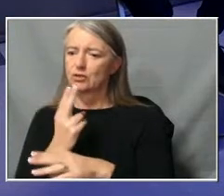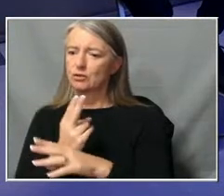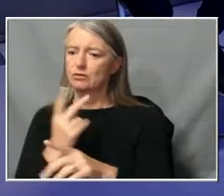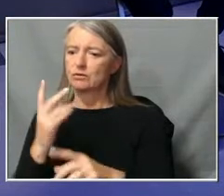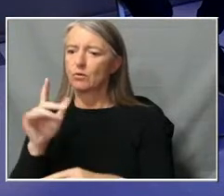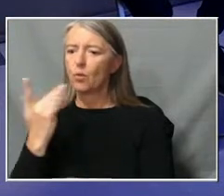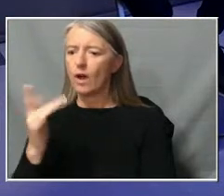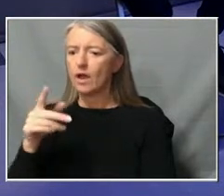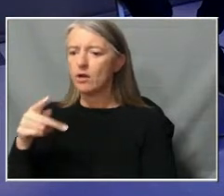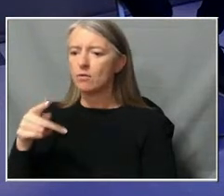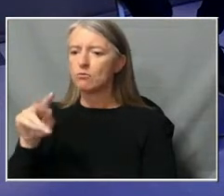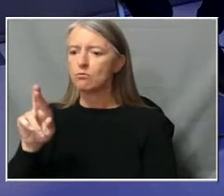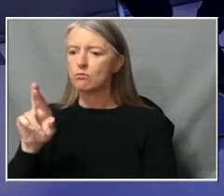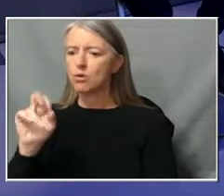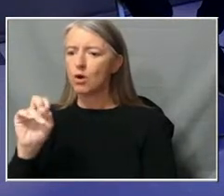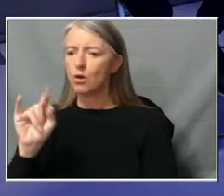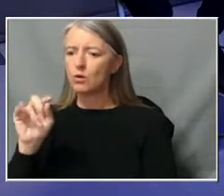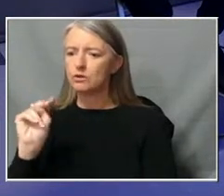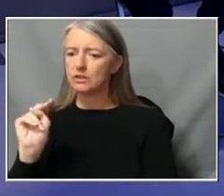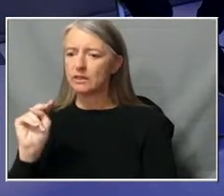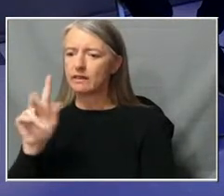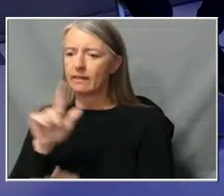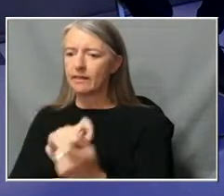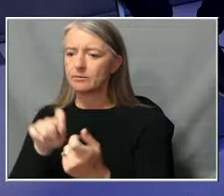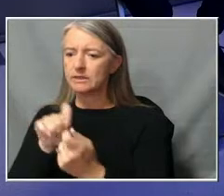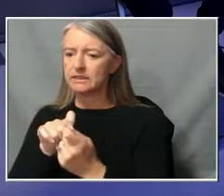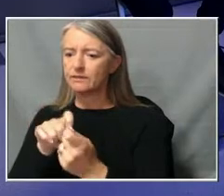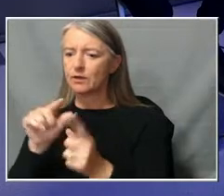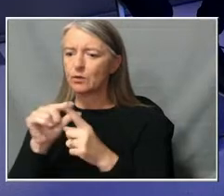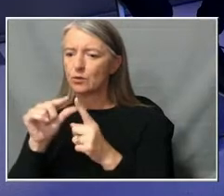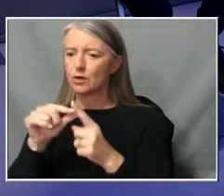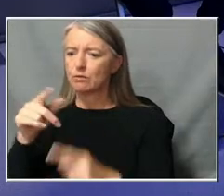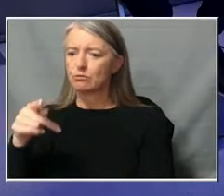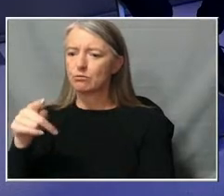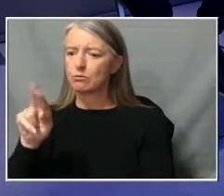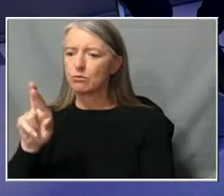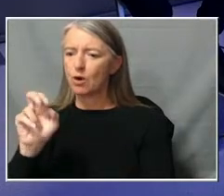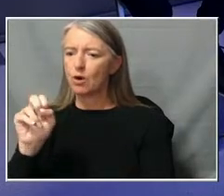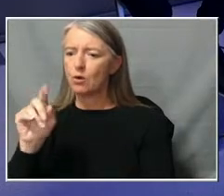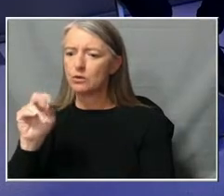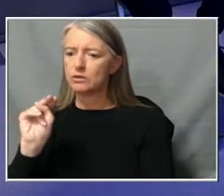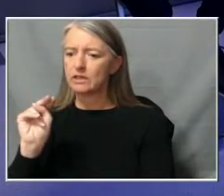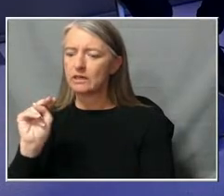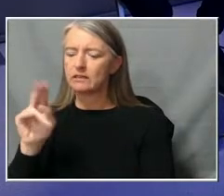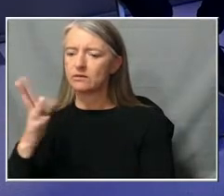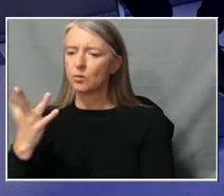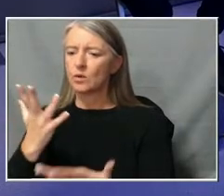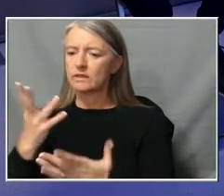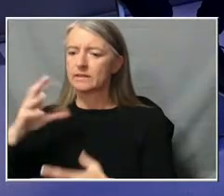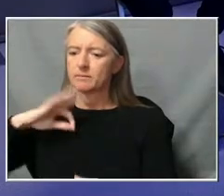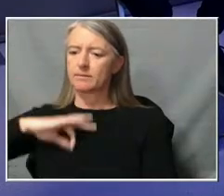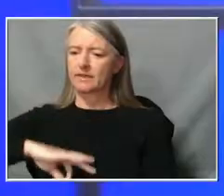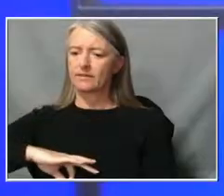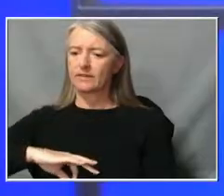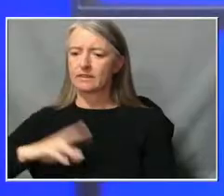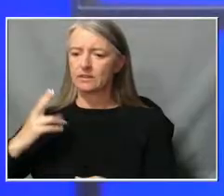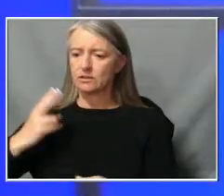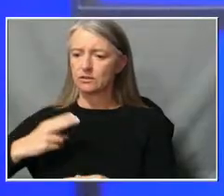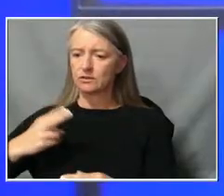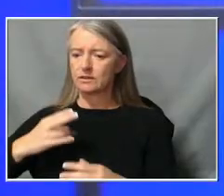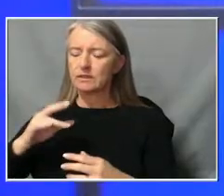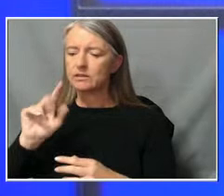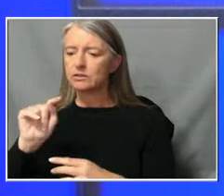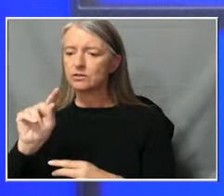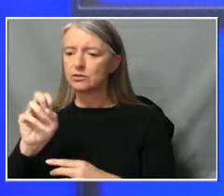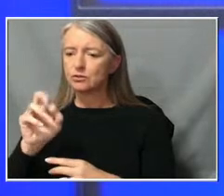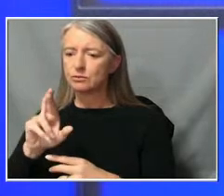We've used that precision word, which seems to make sense, but help us understand a little bit more about the benefit. So historically, these tumors certainly